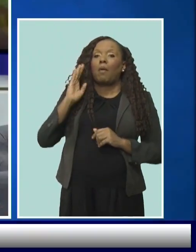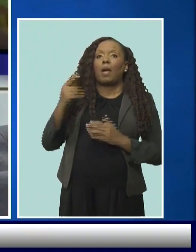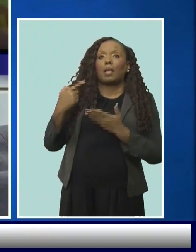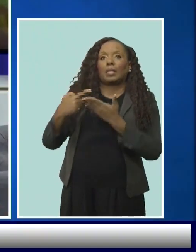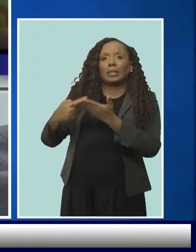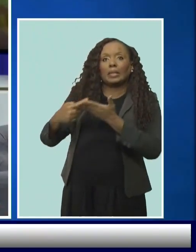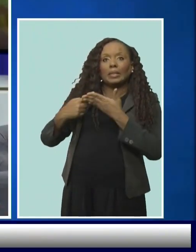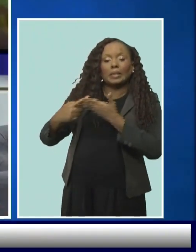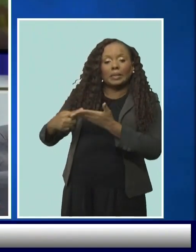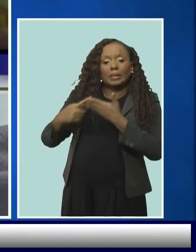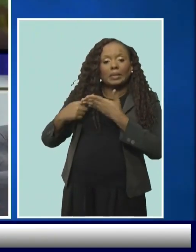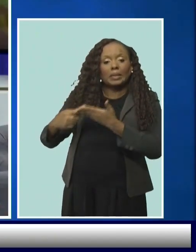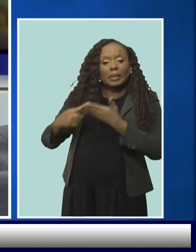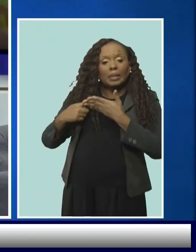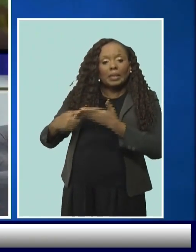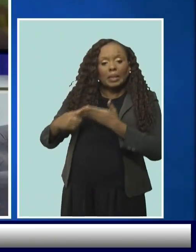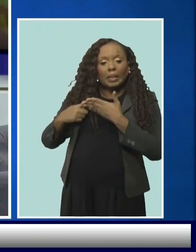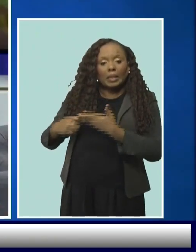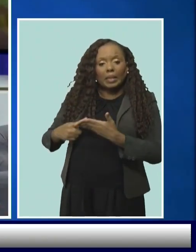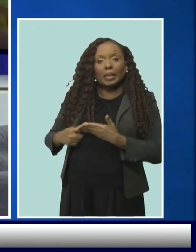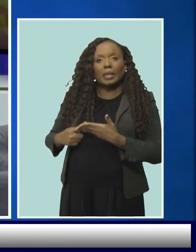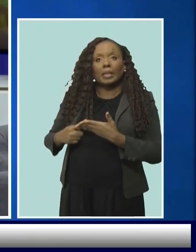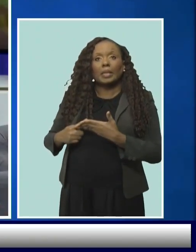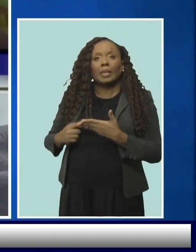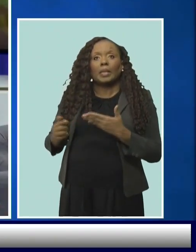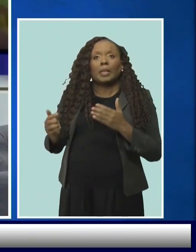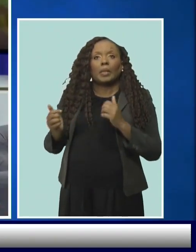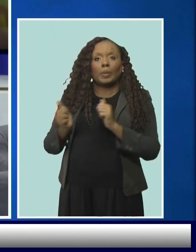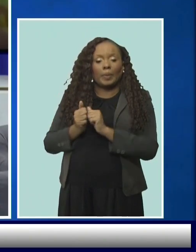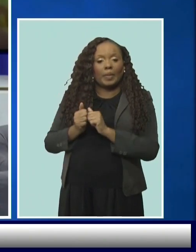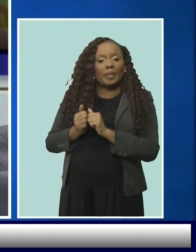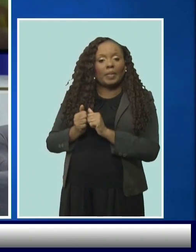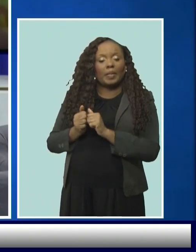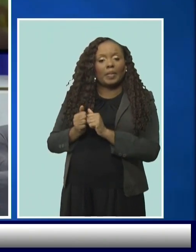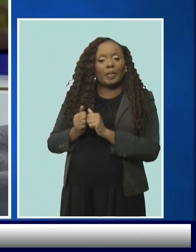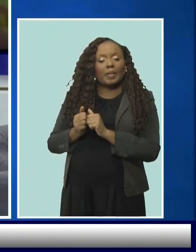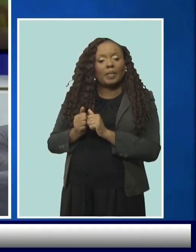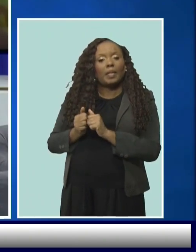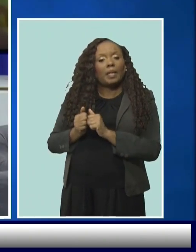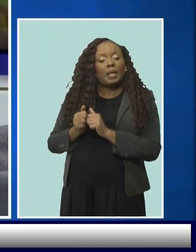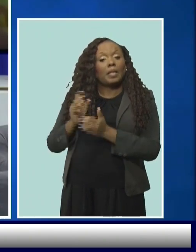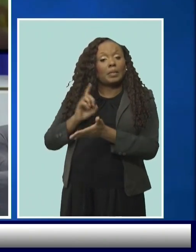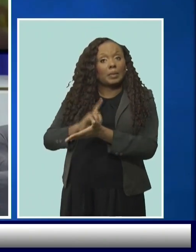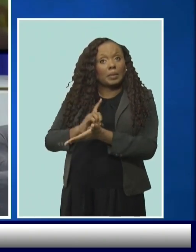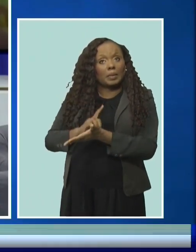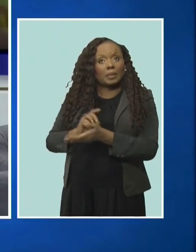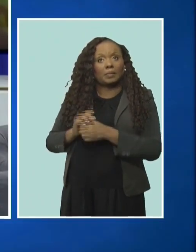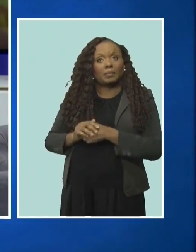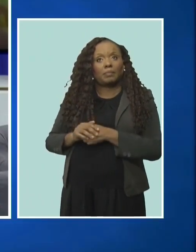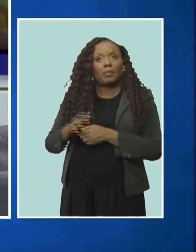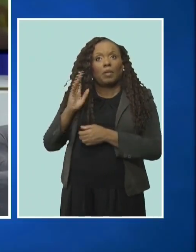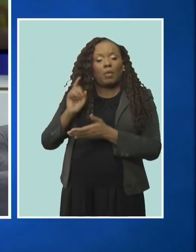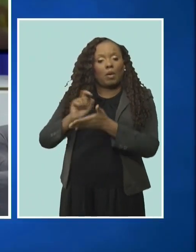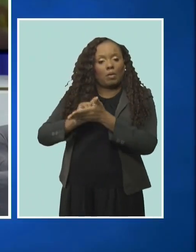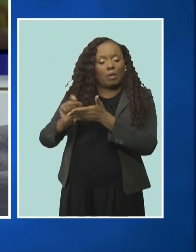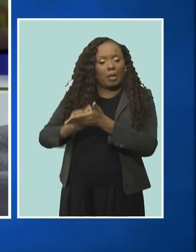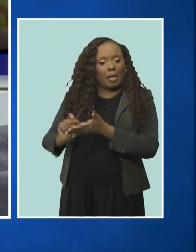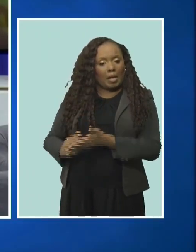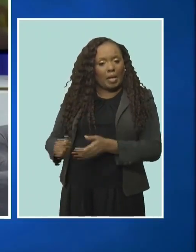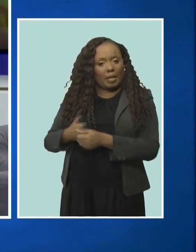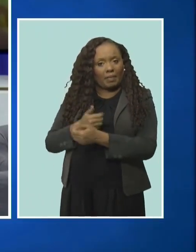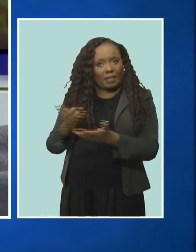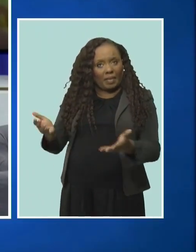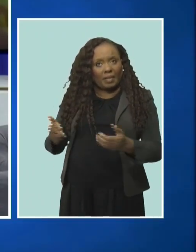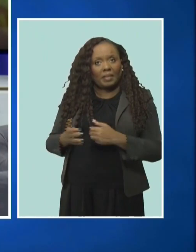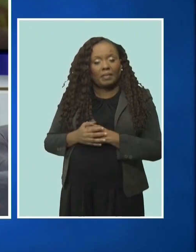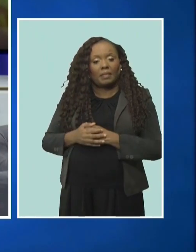we are going to be writing down all of the notes during the thing. There will be a prescription. This prescription is going